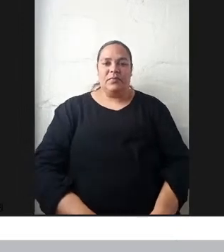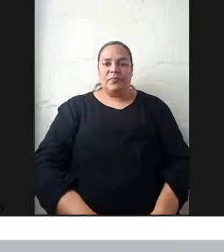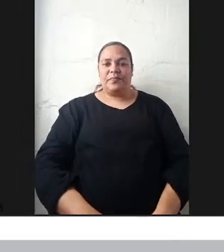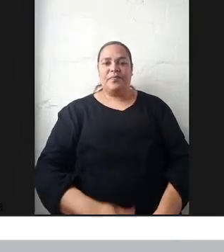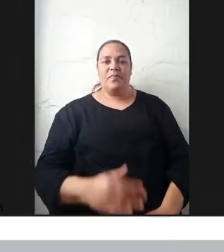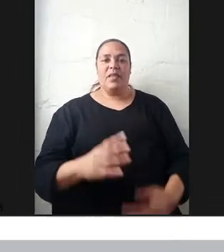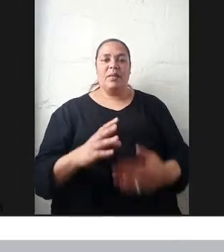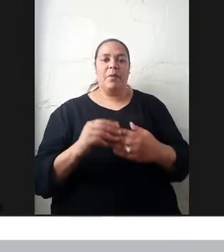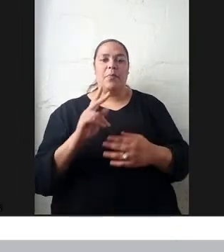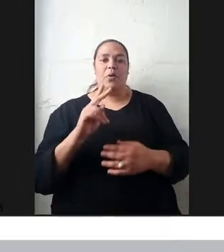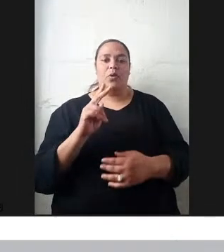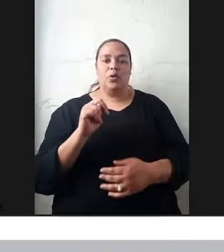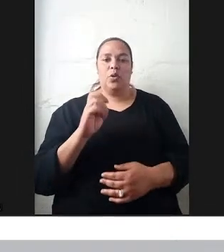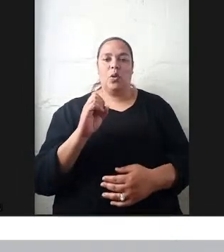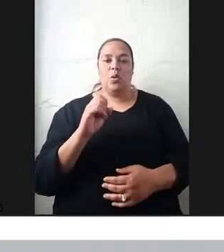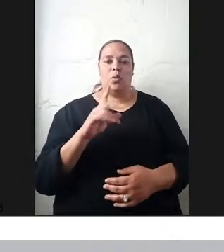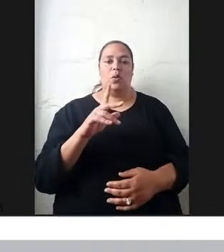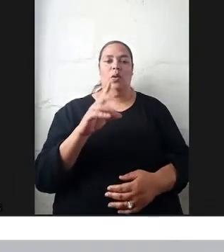Nkondlo.